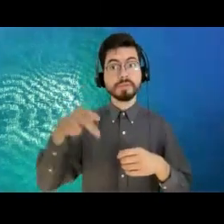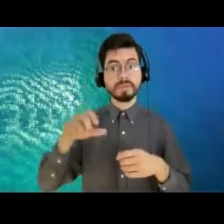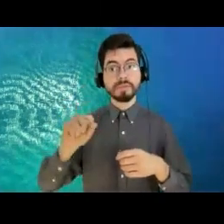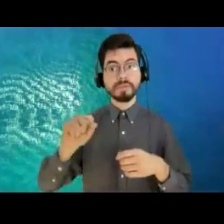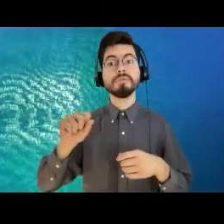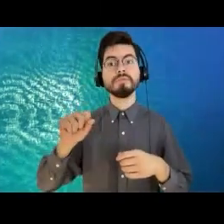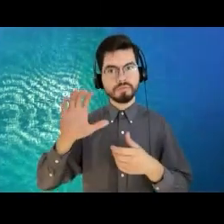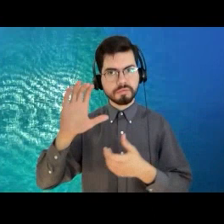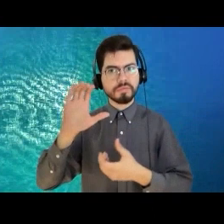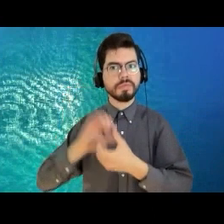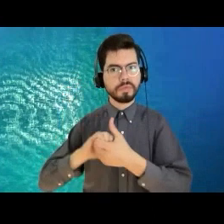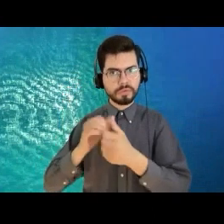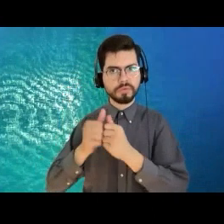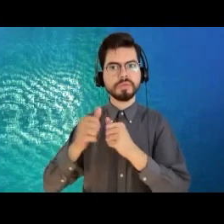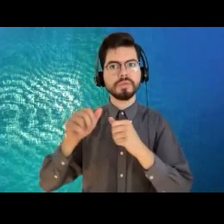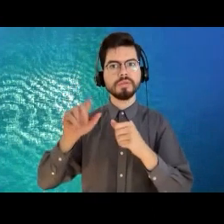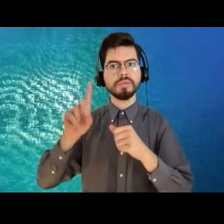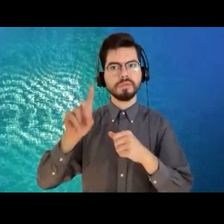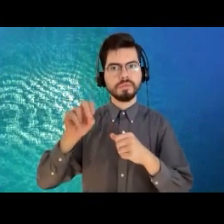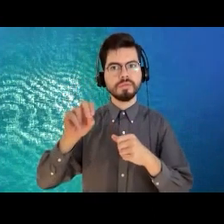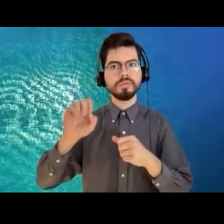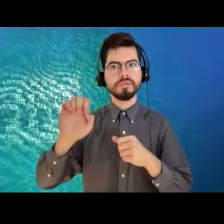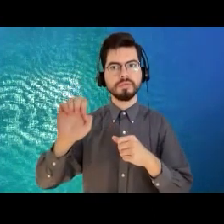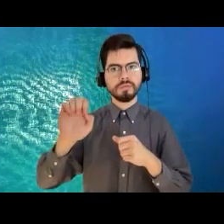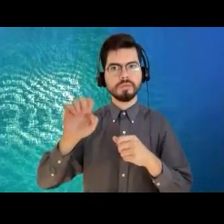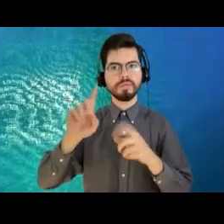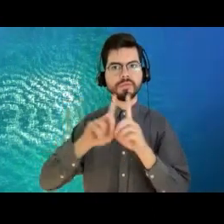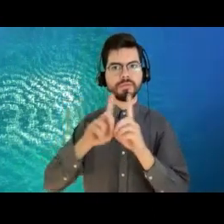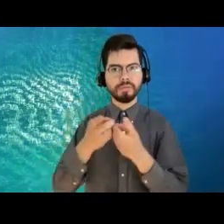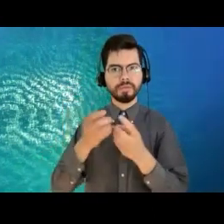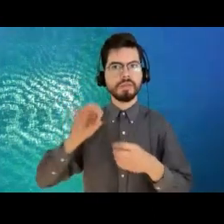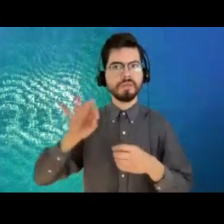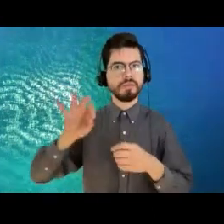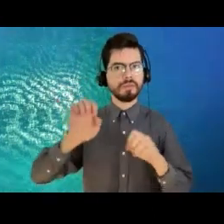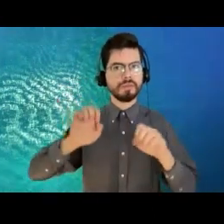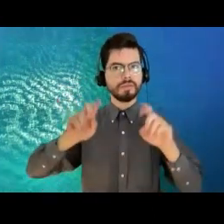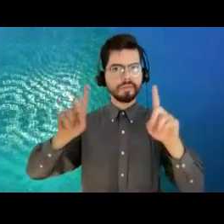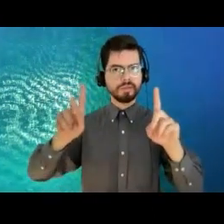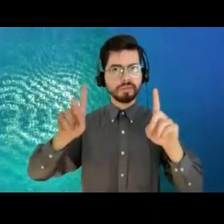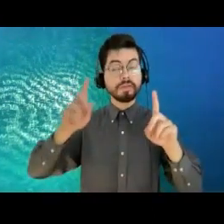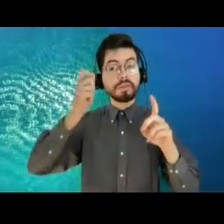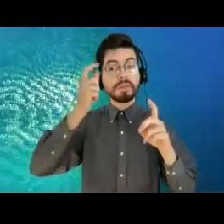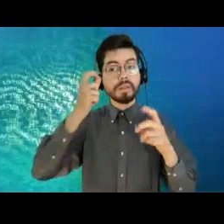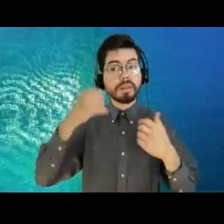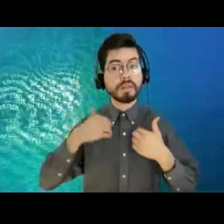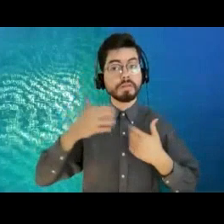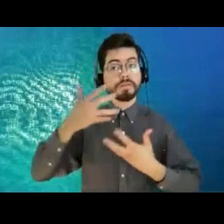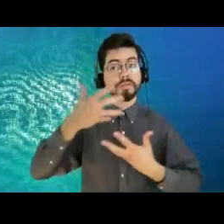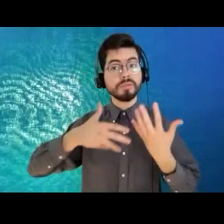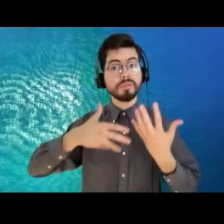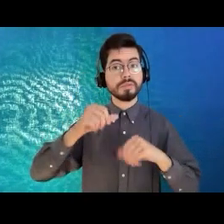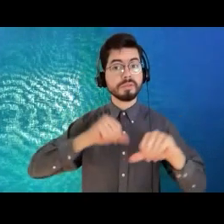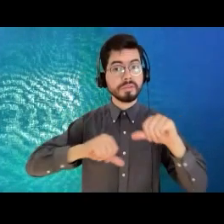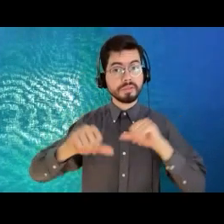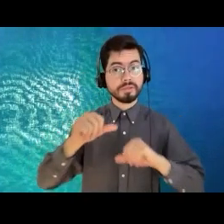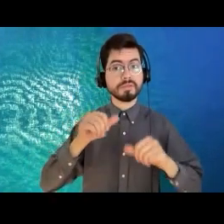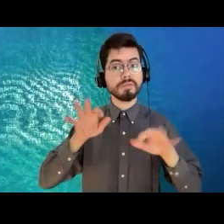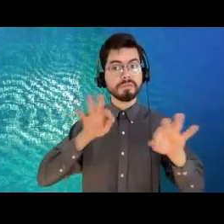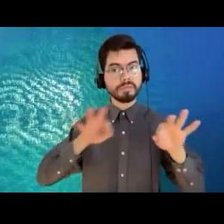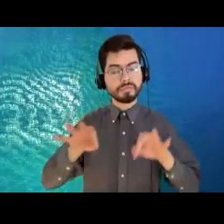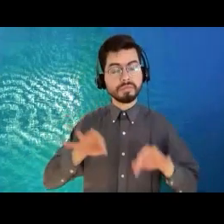with Department of Education, and there was some sound social science behind fourth and fifth graders